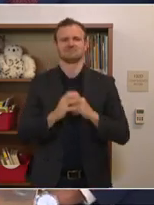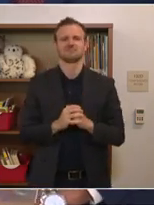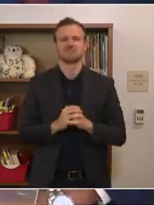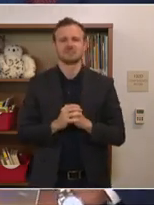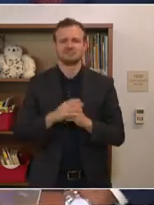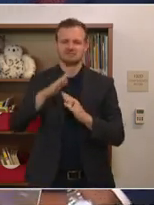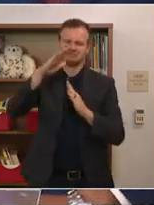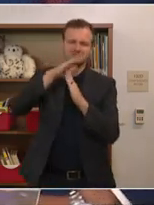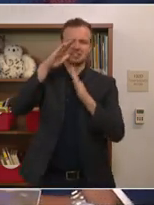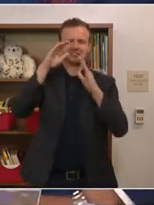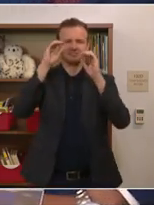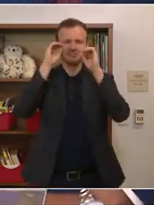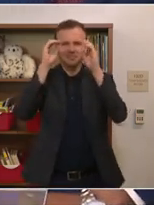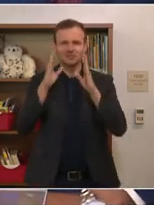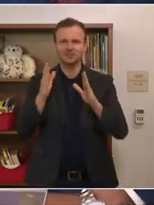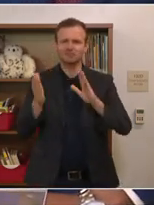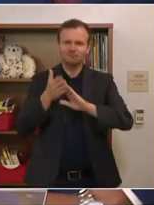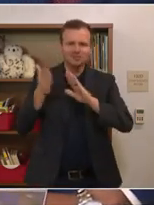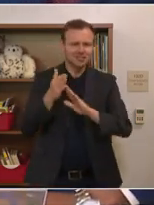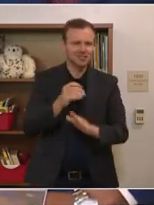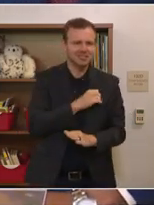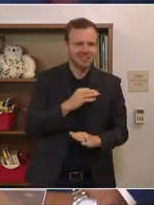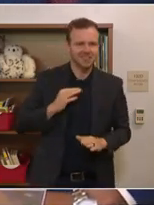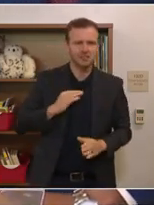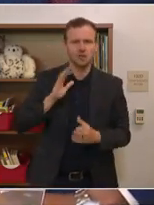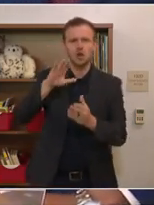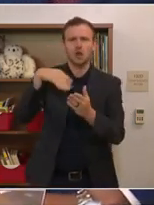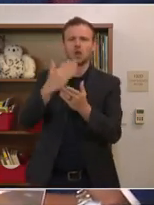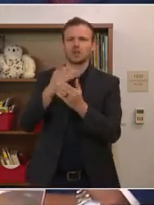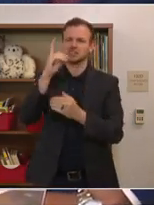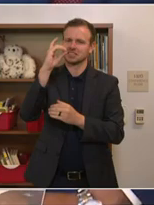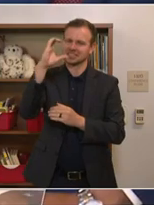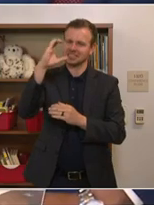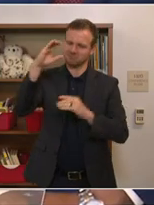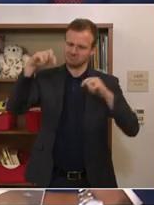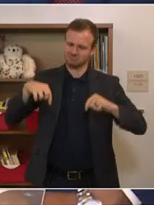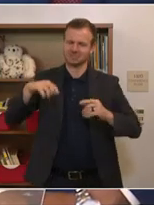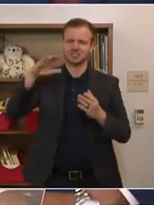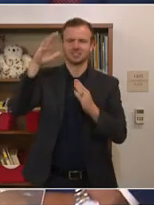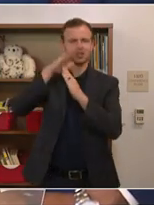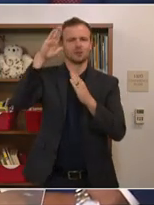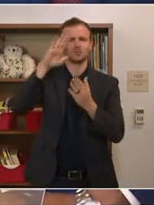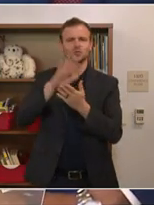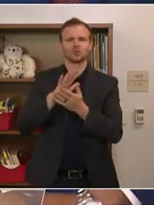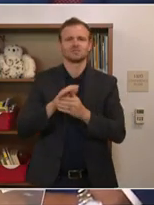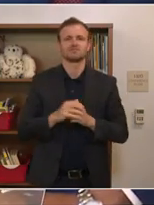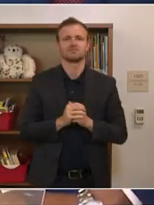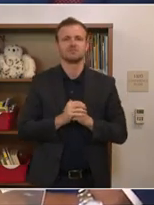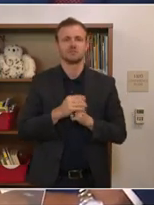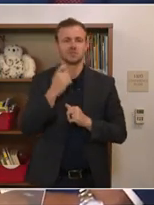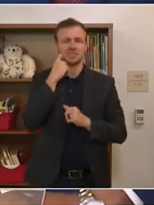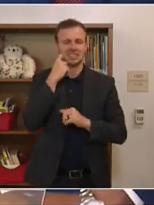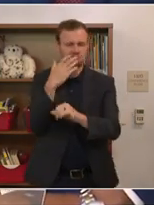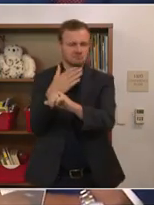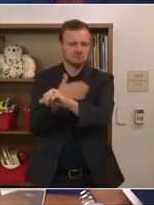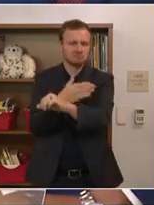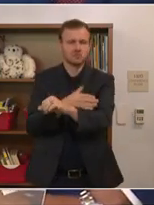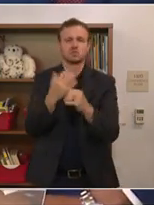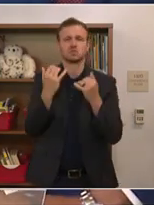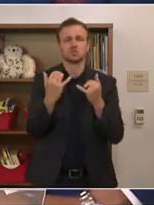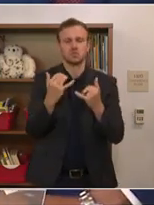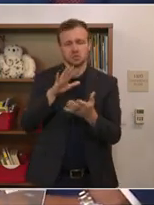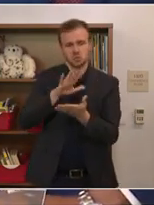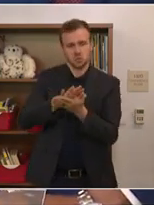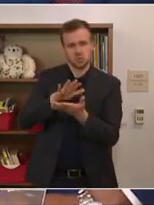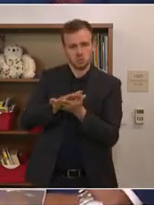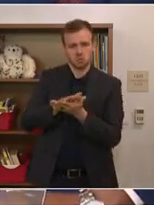and operations staff in the district. This modernization will help us grow our student population, and we